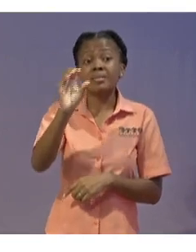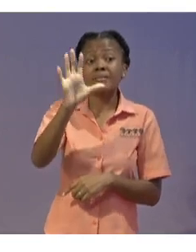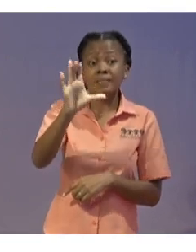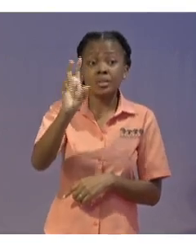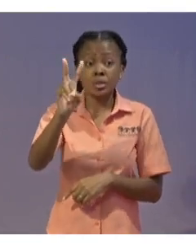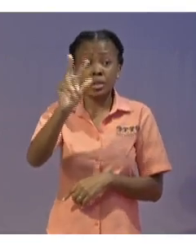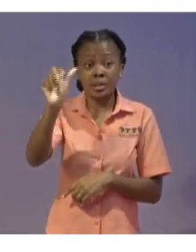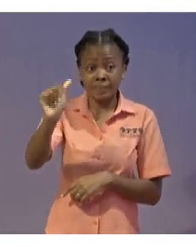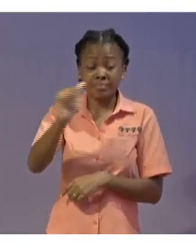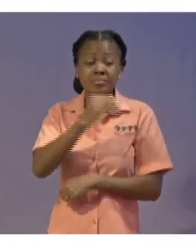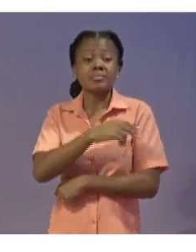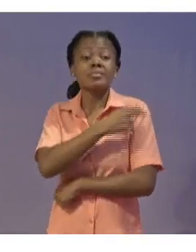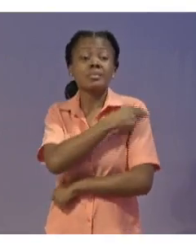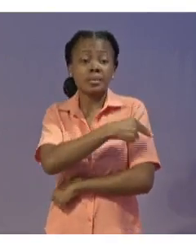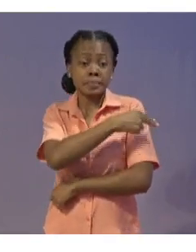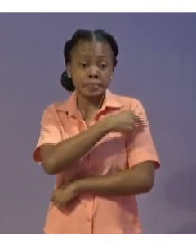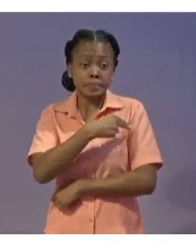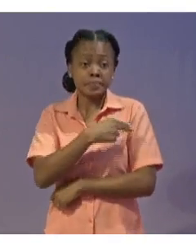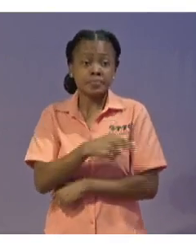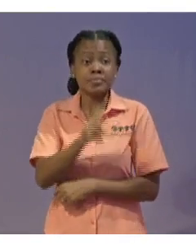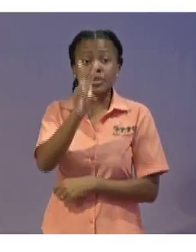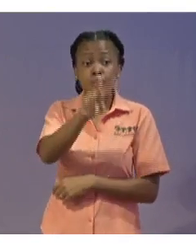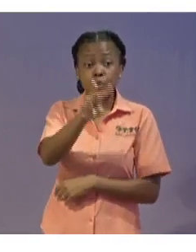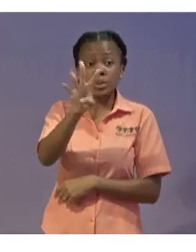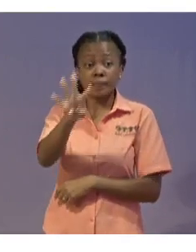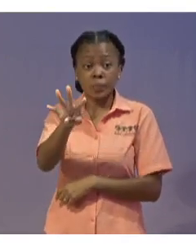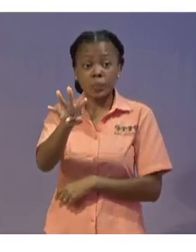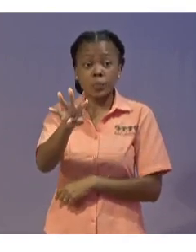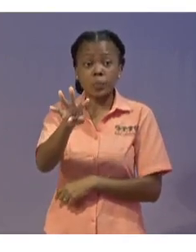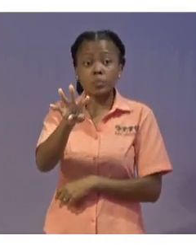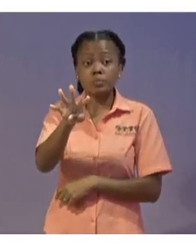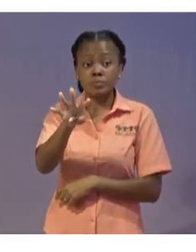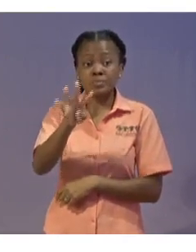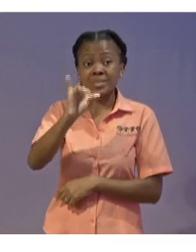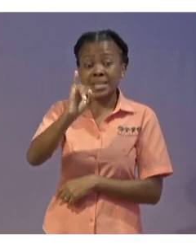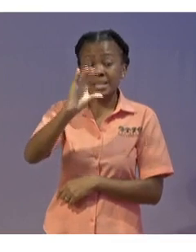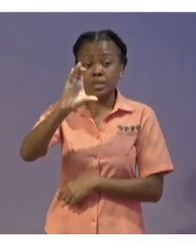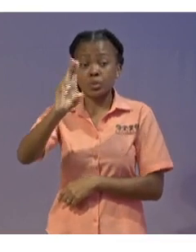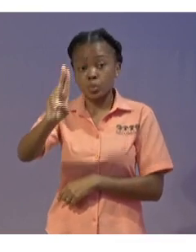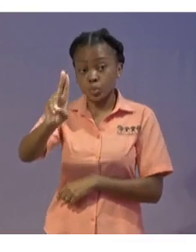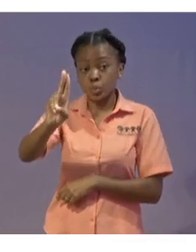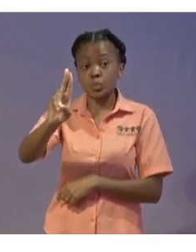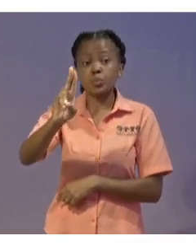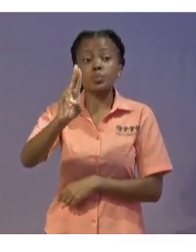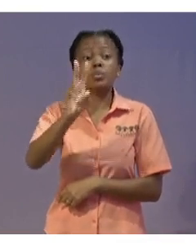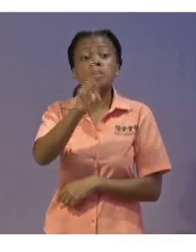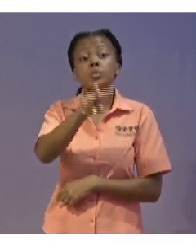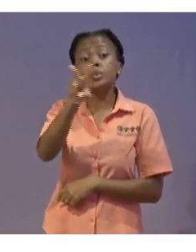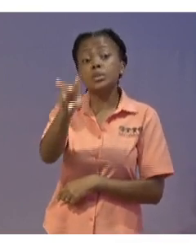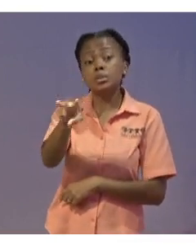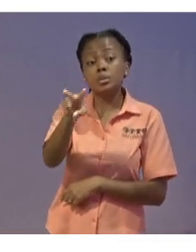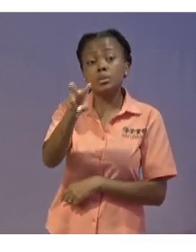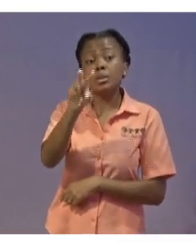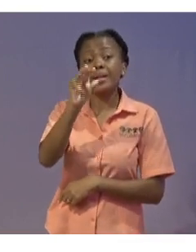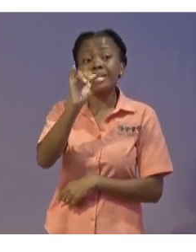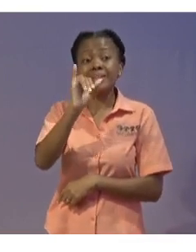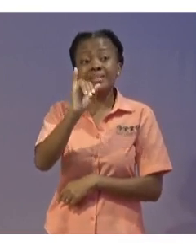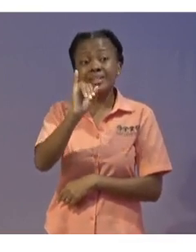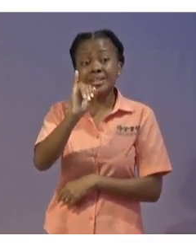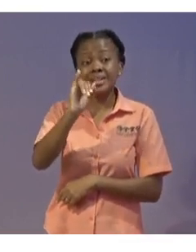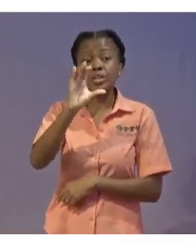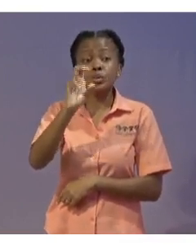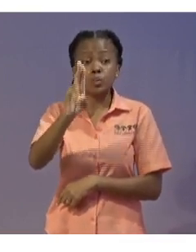Facility, 24 of whom in ICU, 17 in the High Dependency Unit, Cora 57, Augustus Long